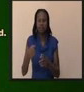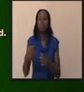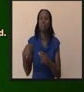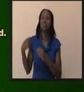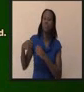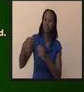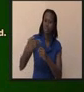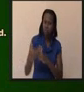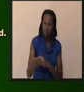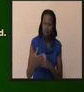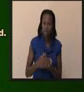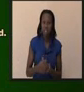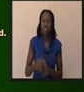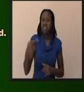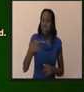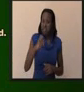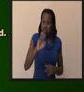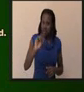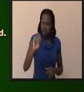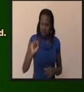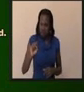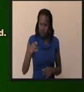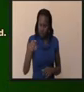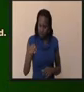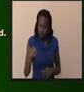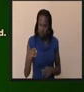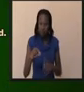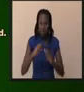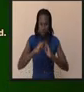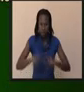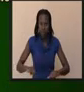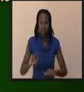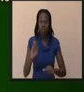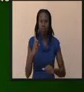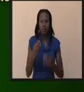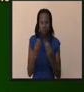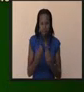Genes are chemical structures which determine the characteristics of an offspring.